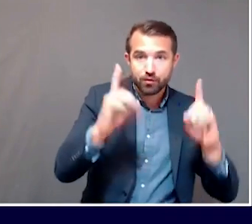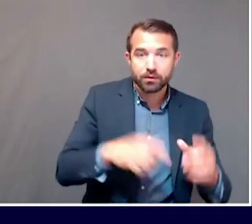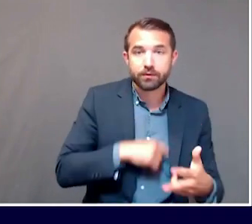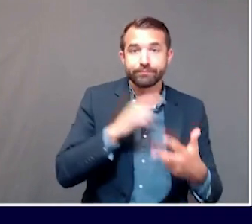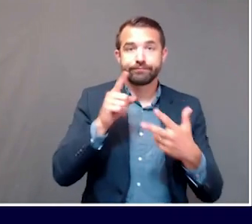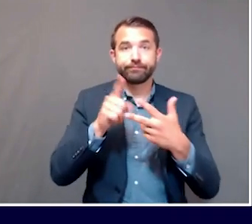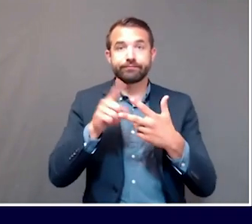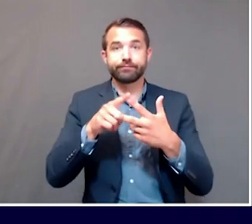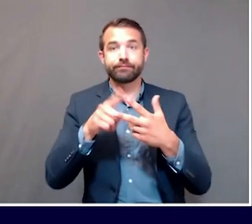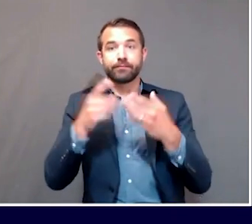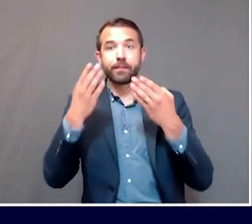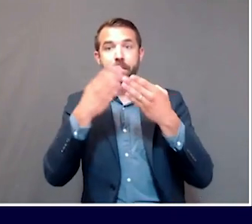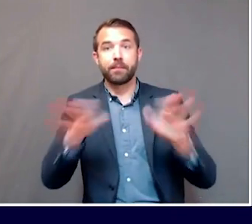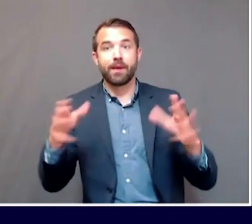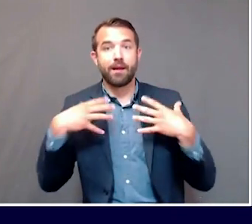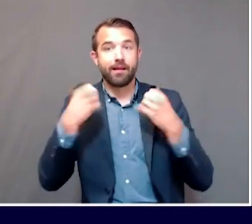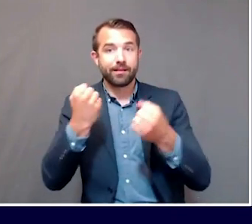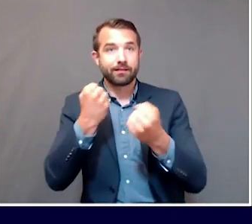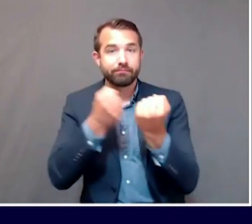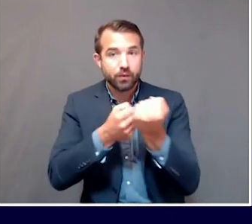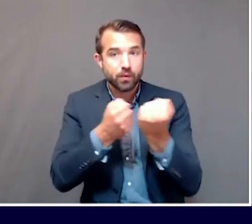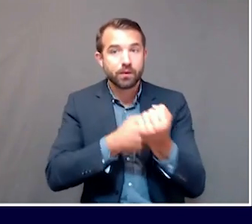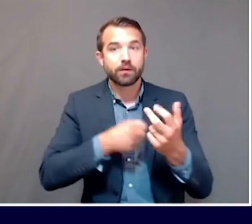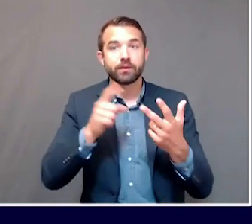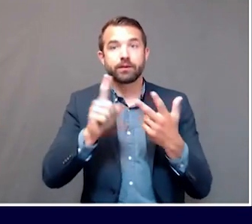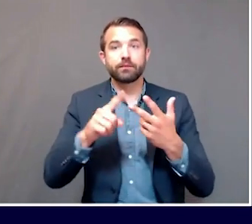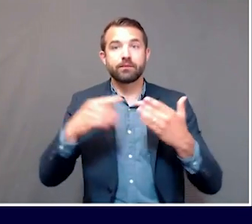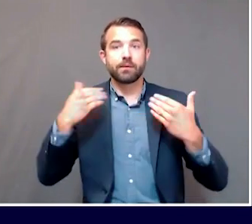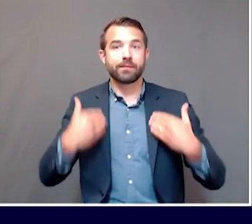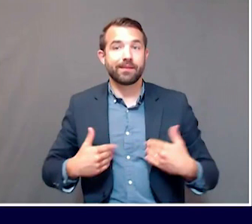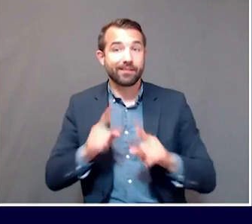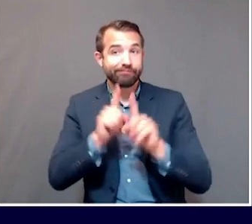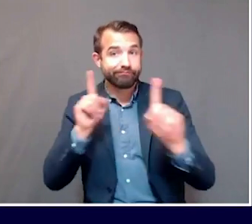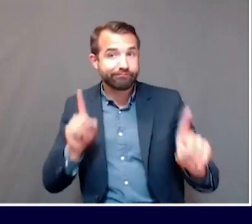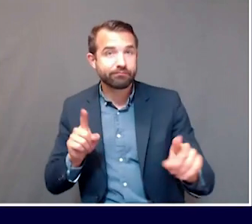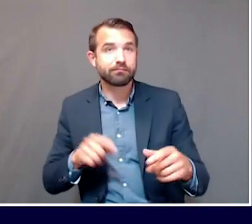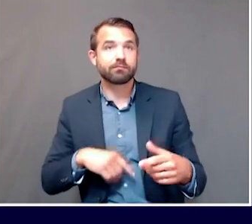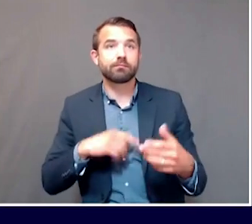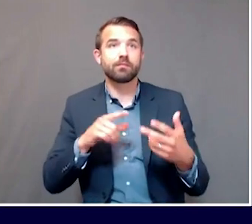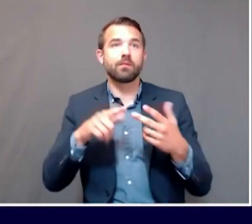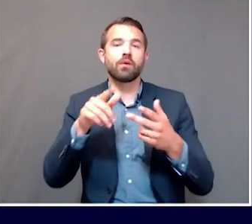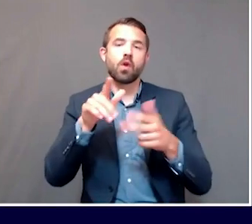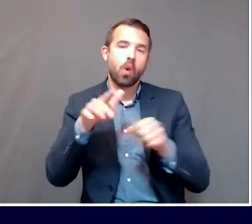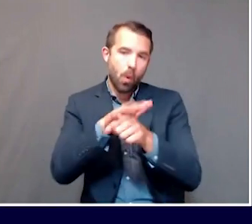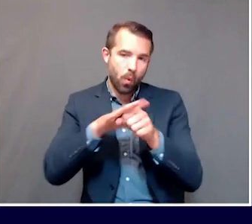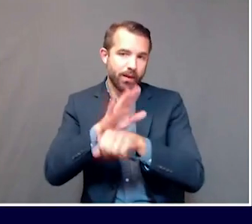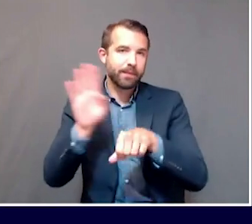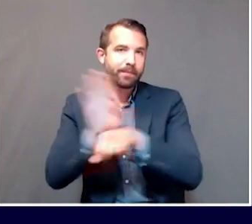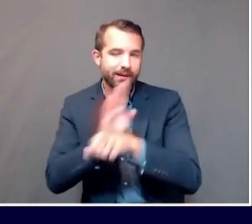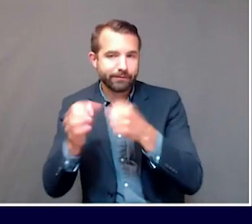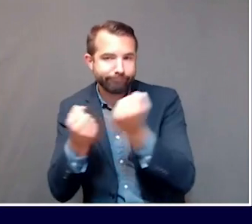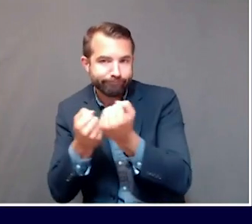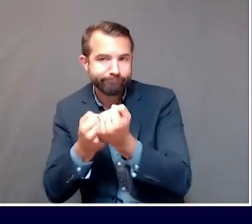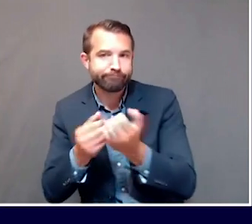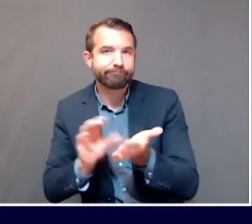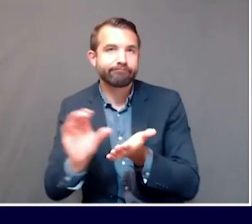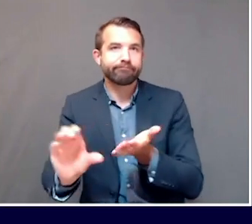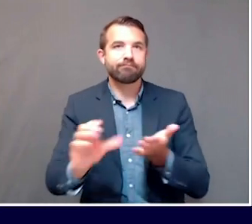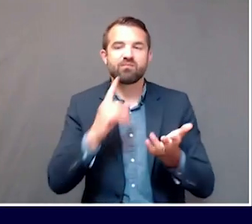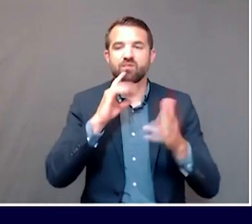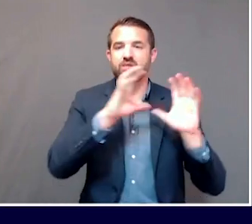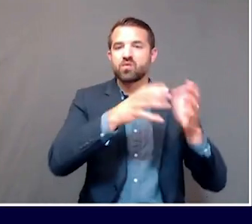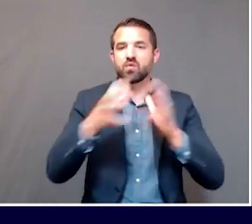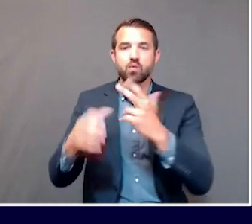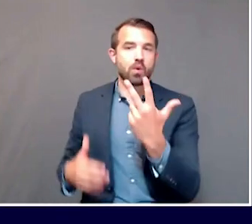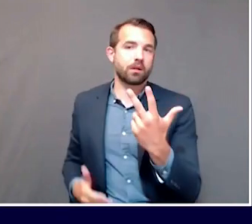public health support, including physical distancing. And thirdly, local business assistance. Now, the business assistance in Kittery may be quite